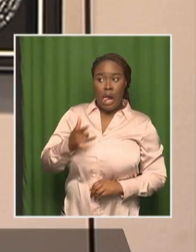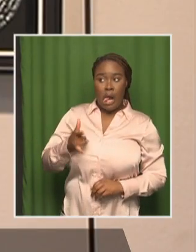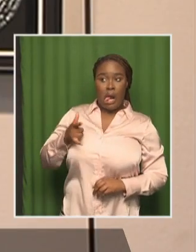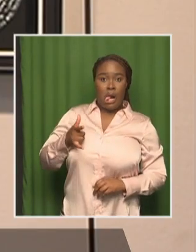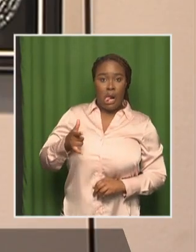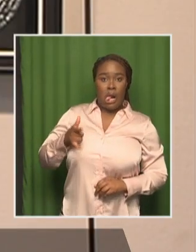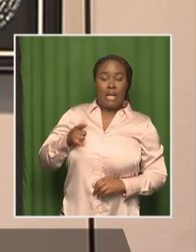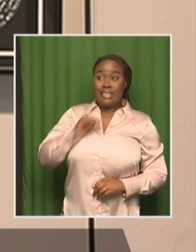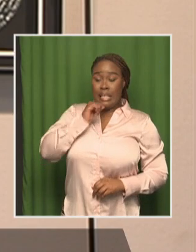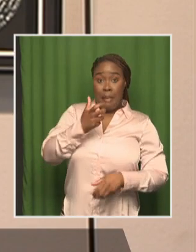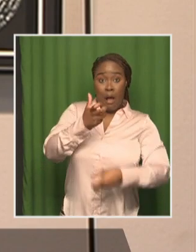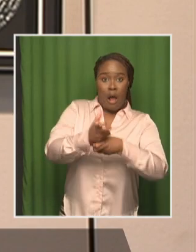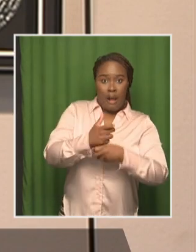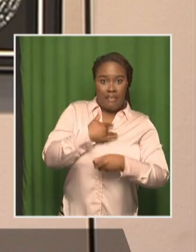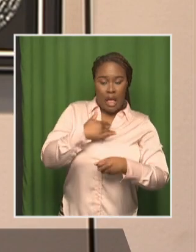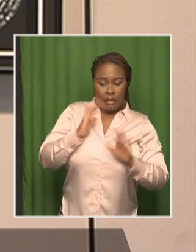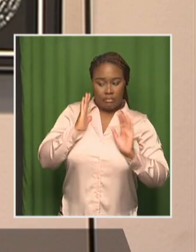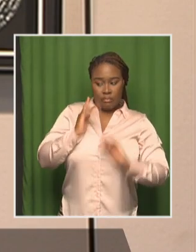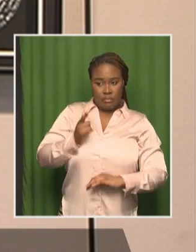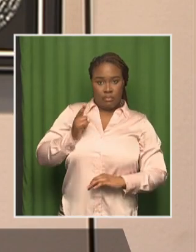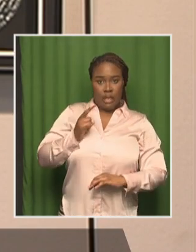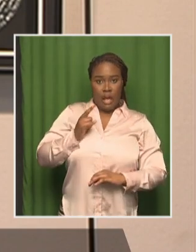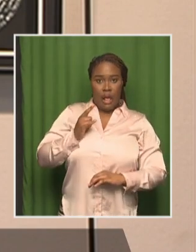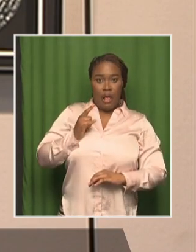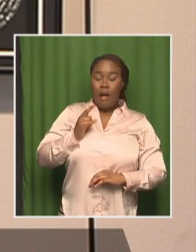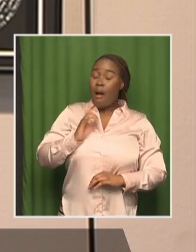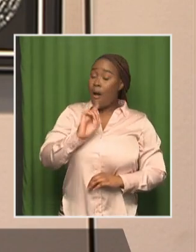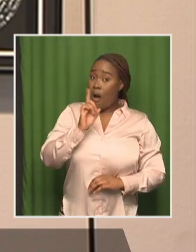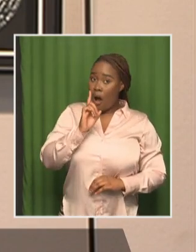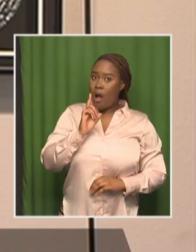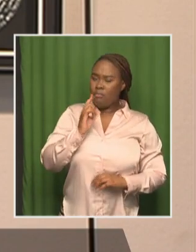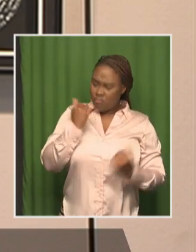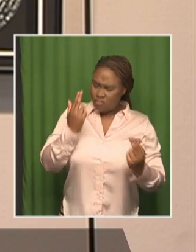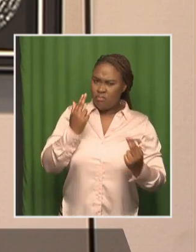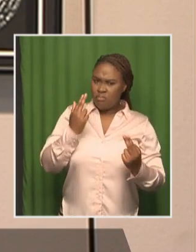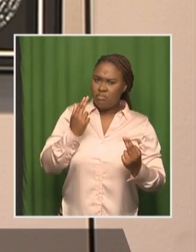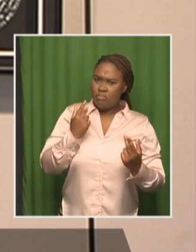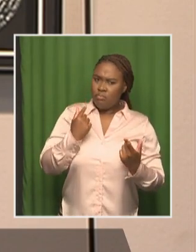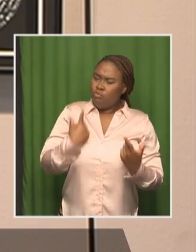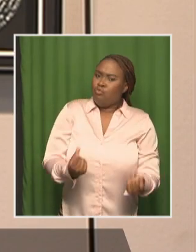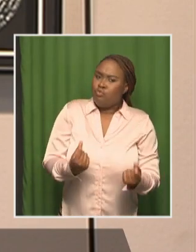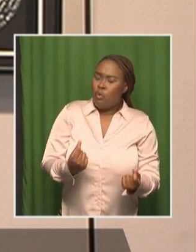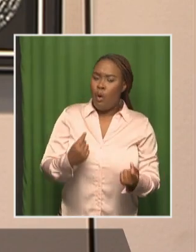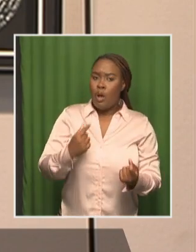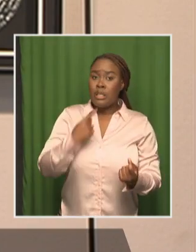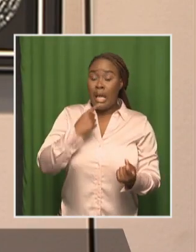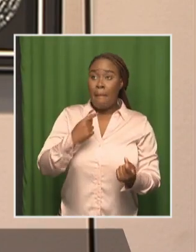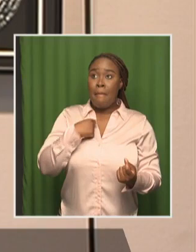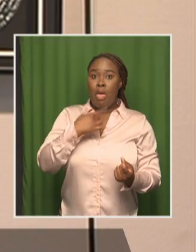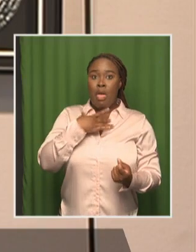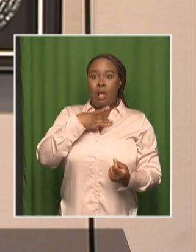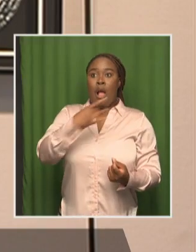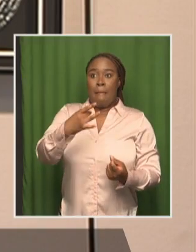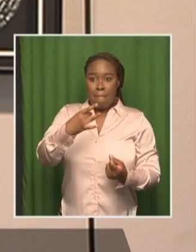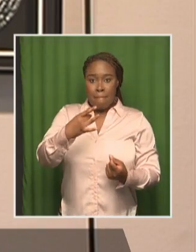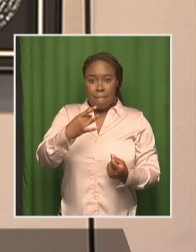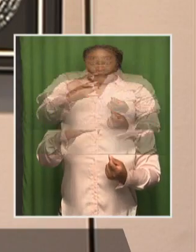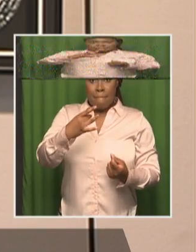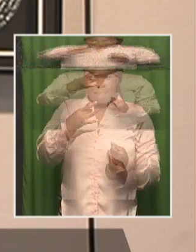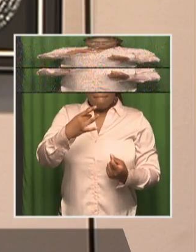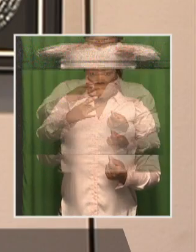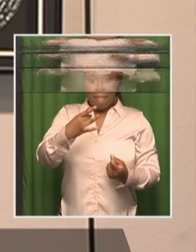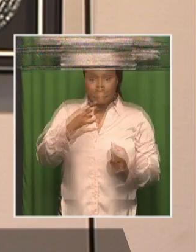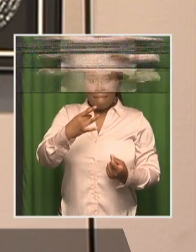even if it's hard. Just tell yourself there's a reason why you were chosen to be